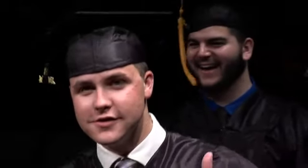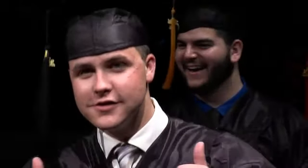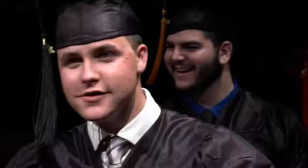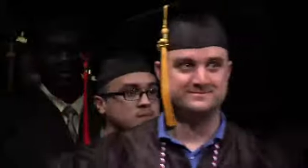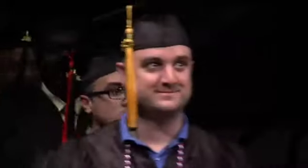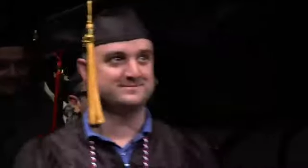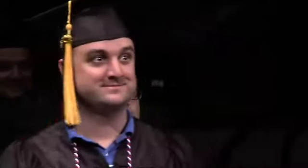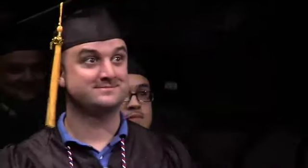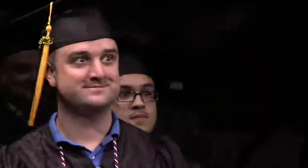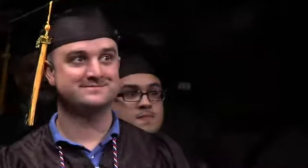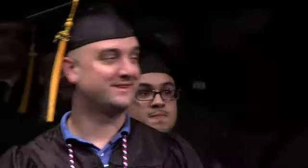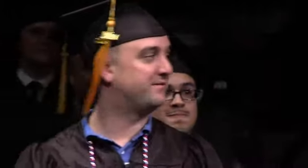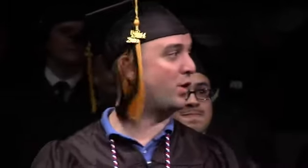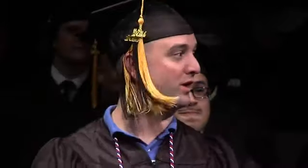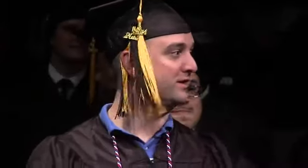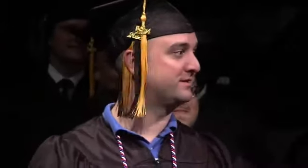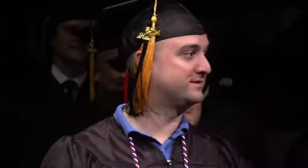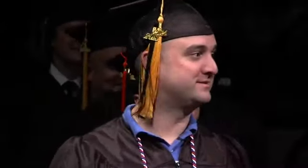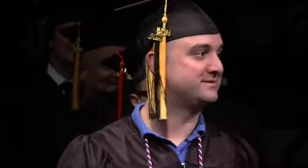Ellis.